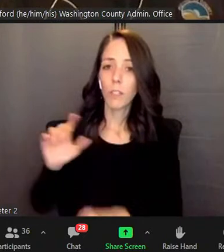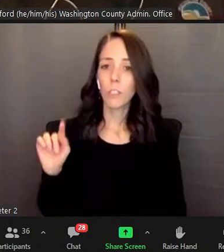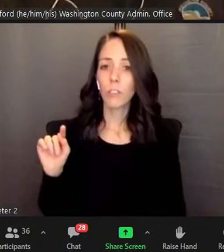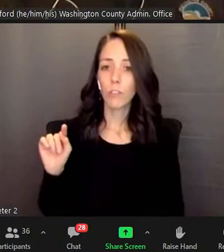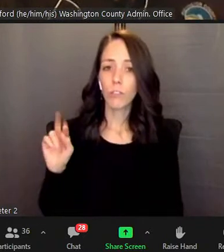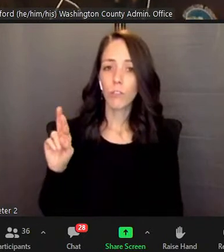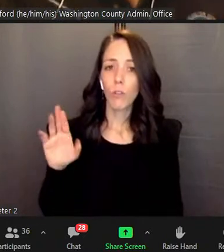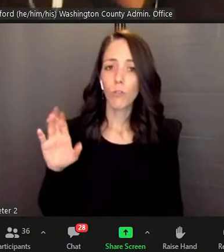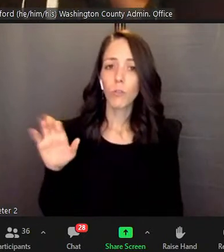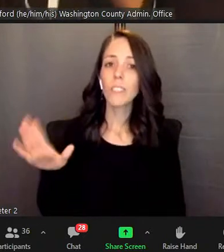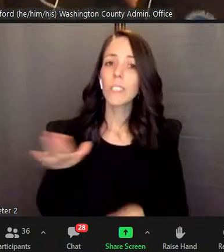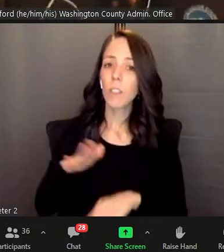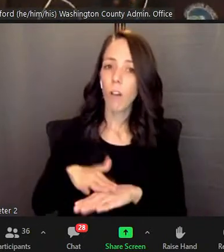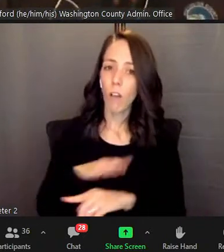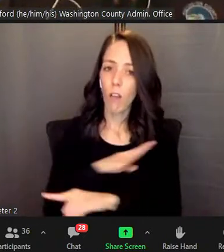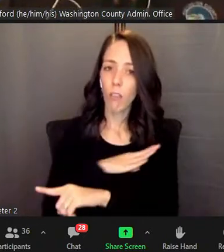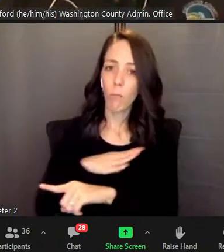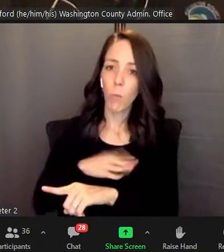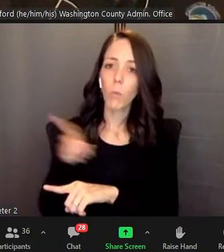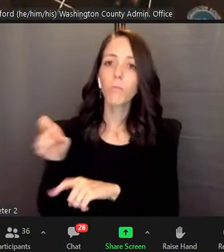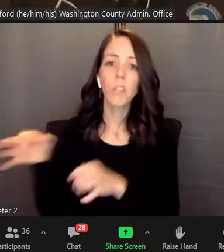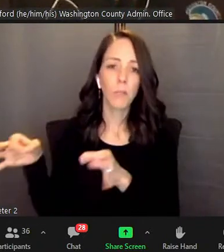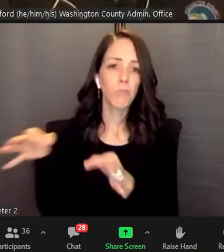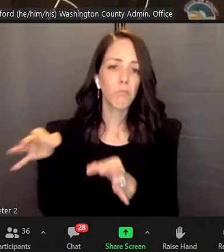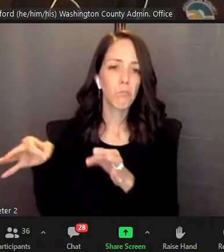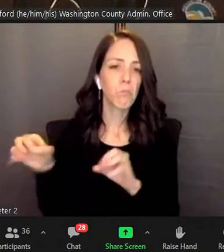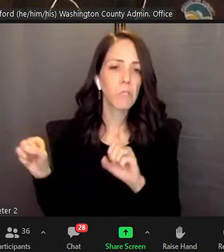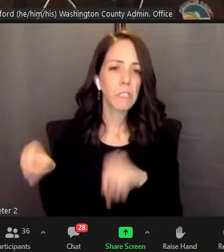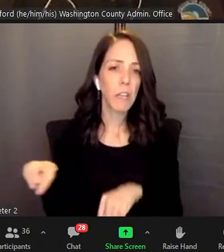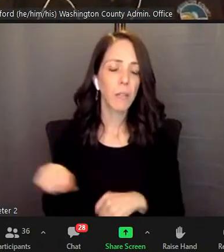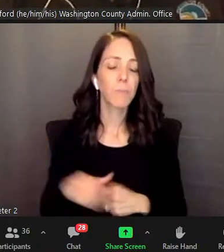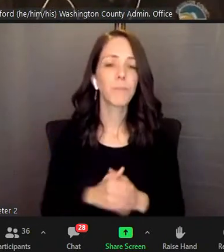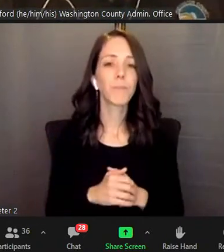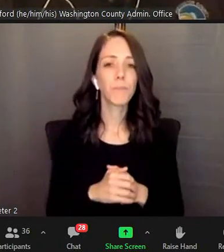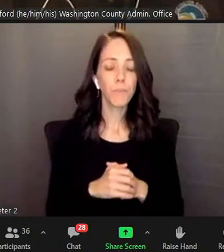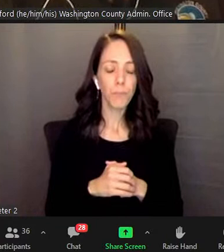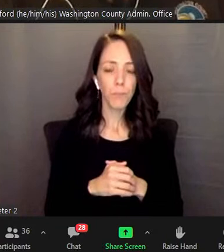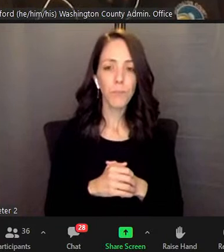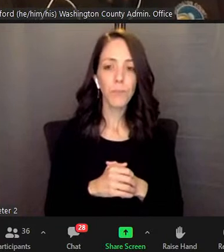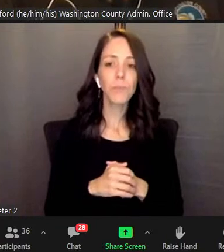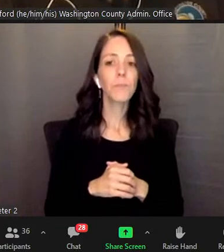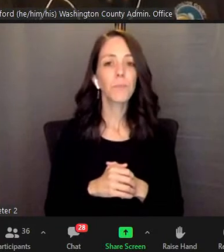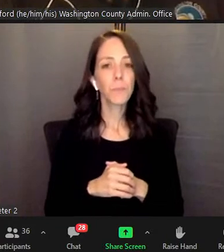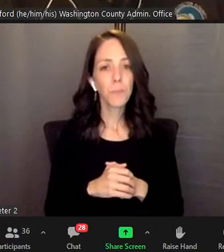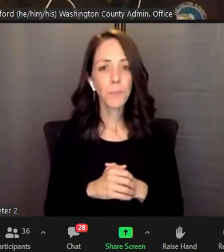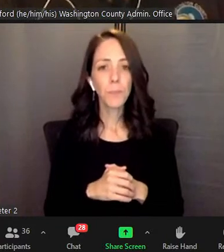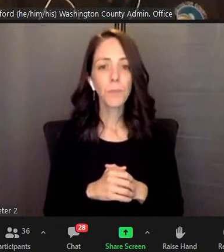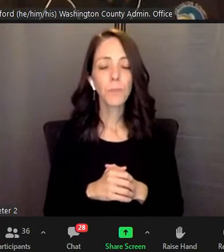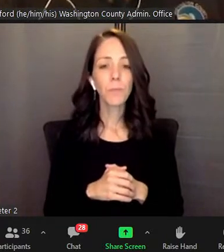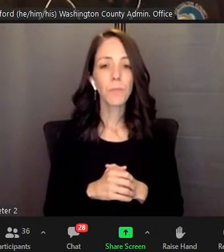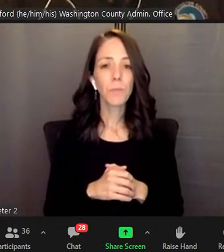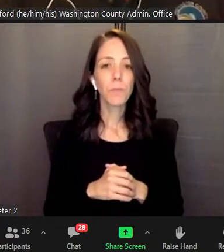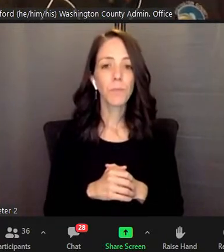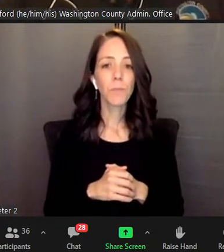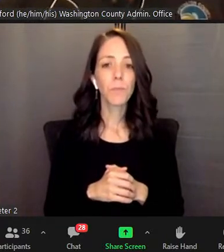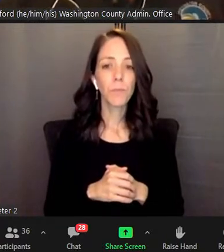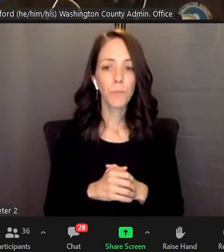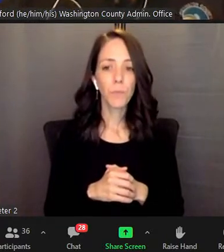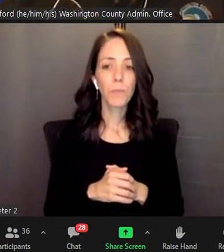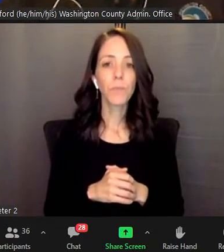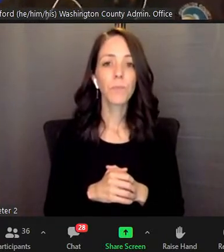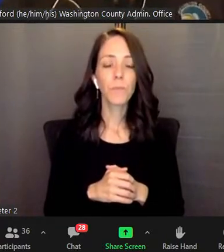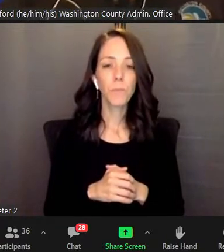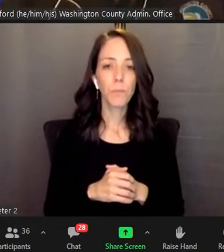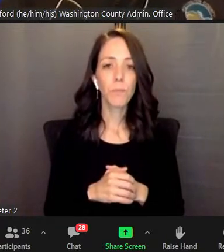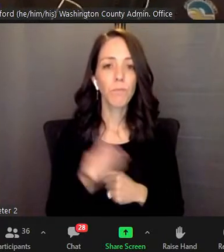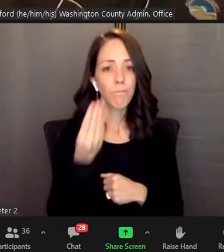sure she'll have more to say after me. As you might imagine, Michael and other community members, there